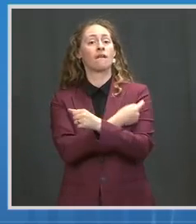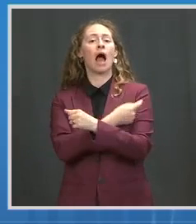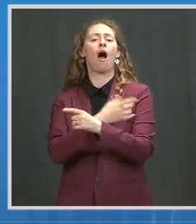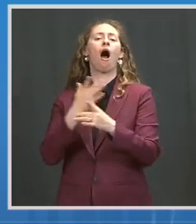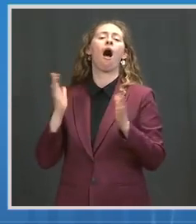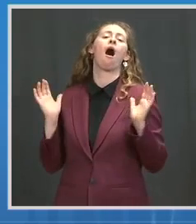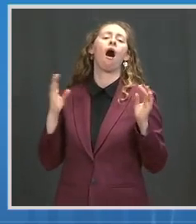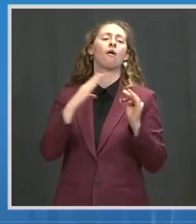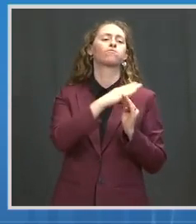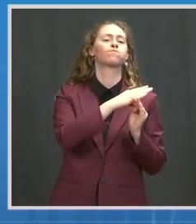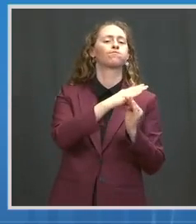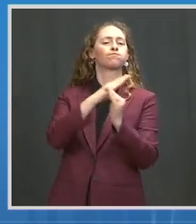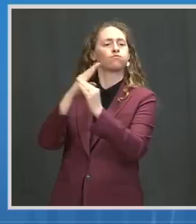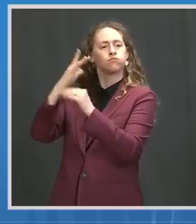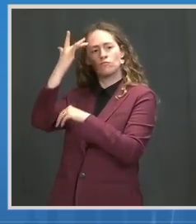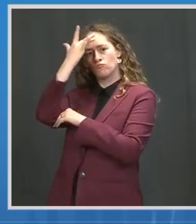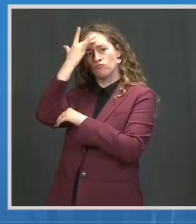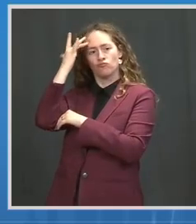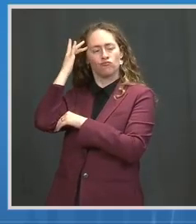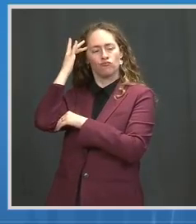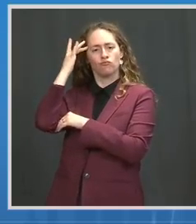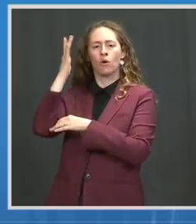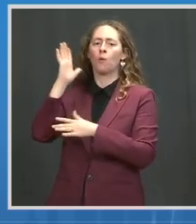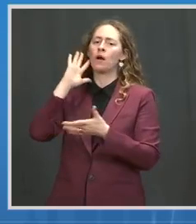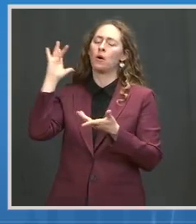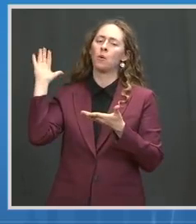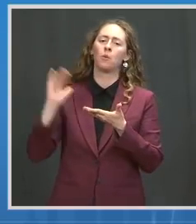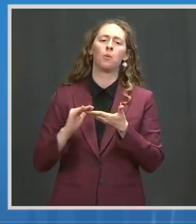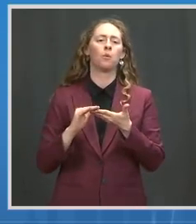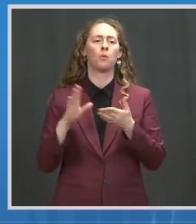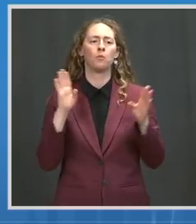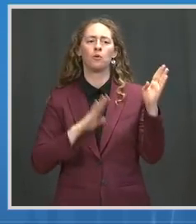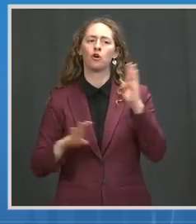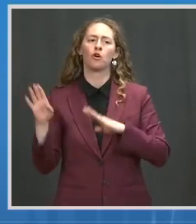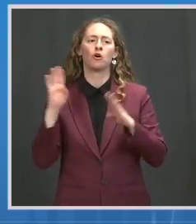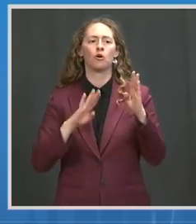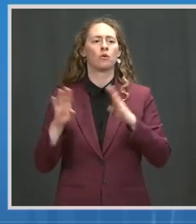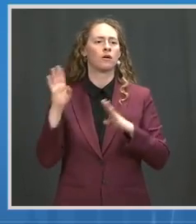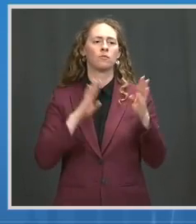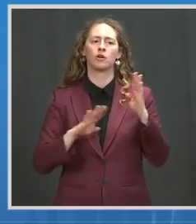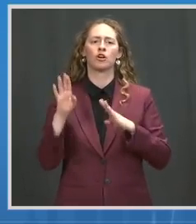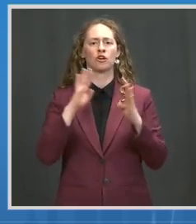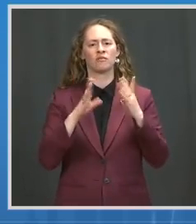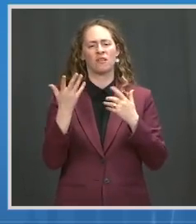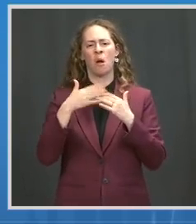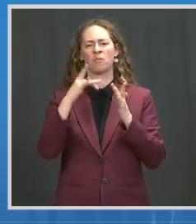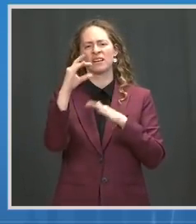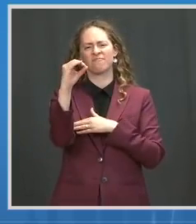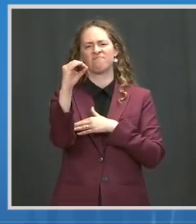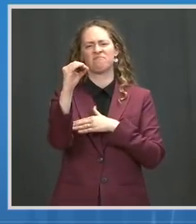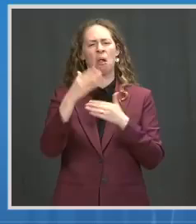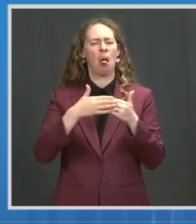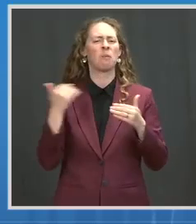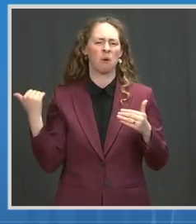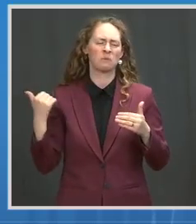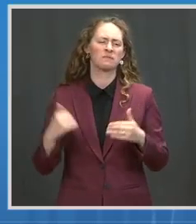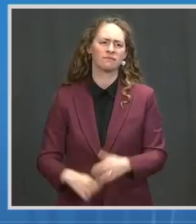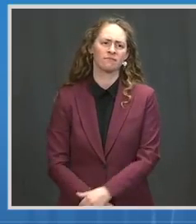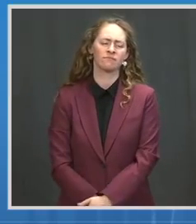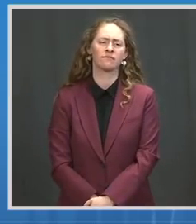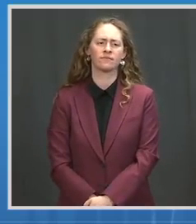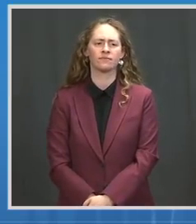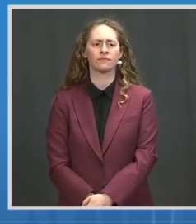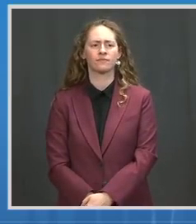diminish the risk of getting infected and almost eliminate the risk of serious disease. Why it's